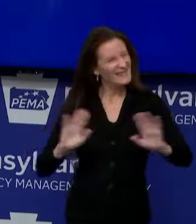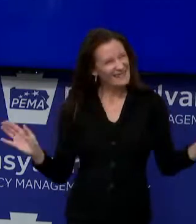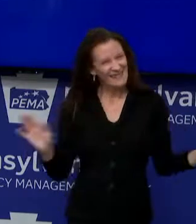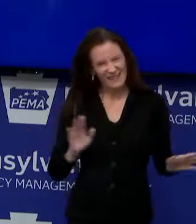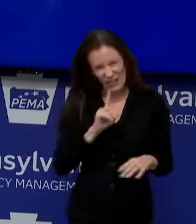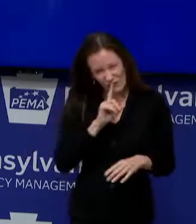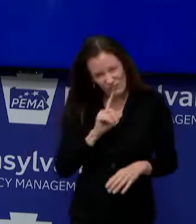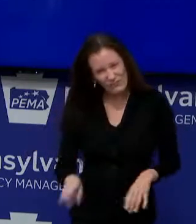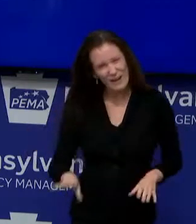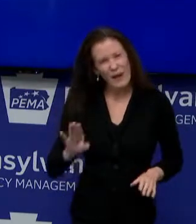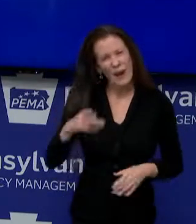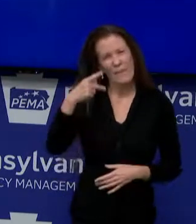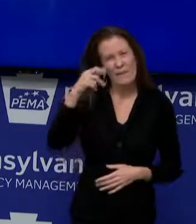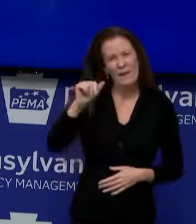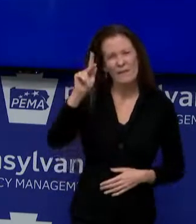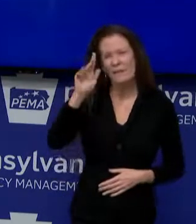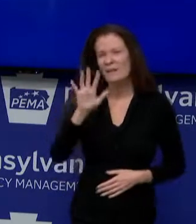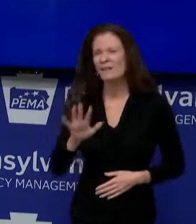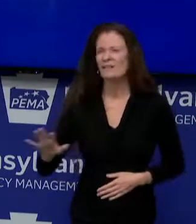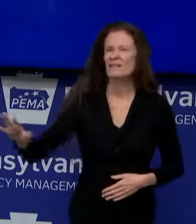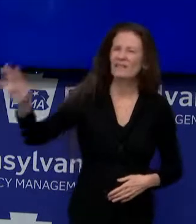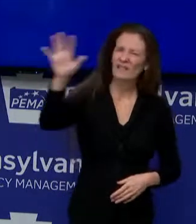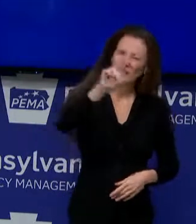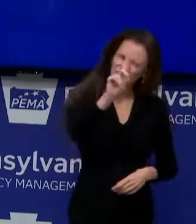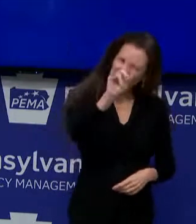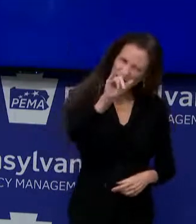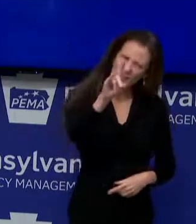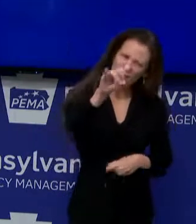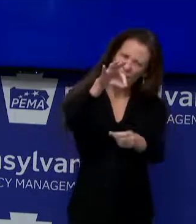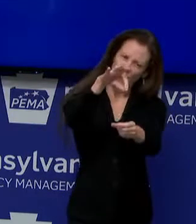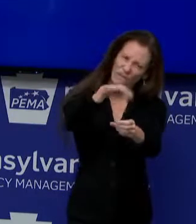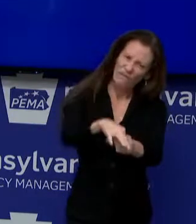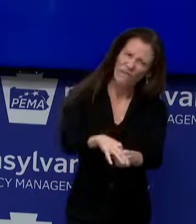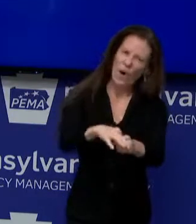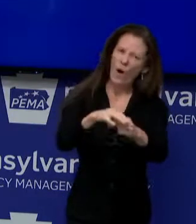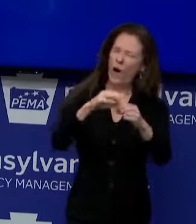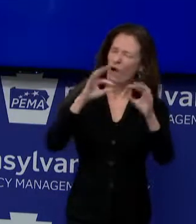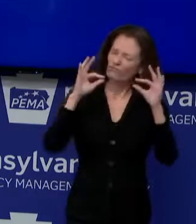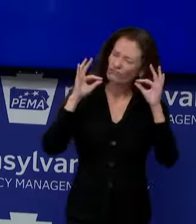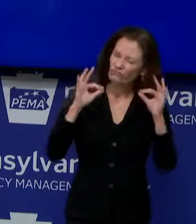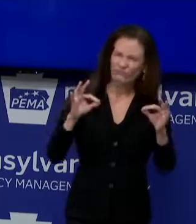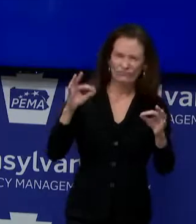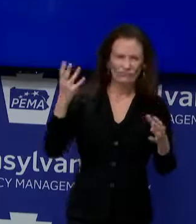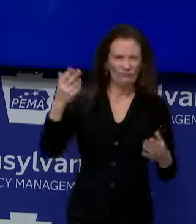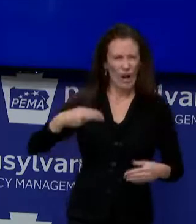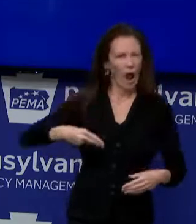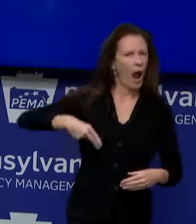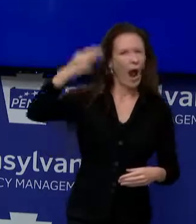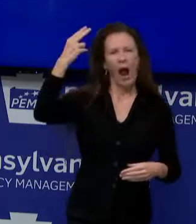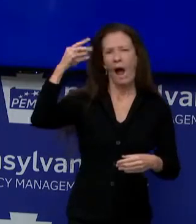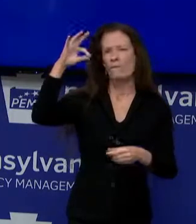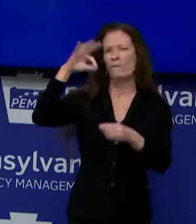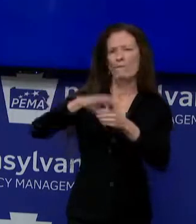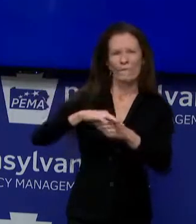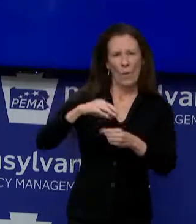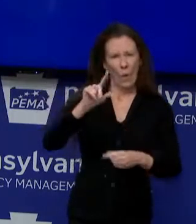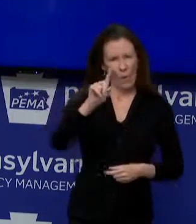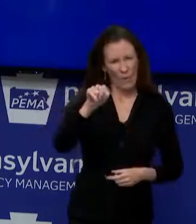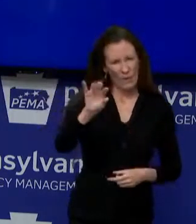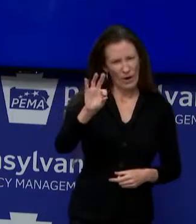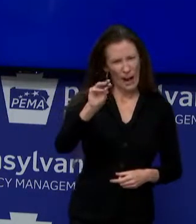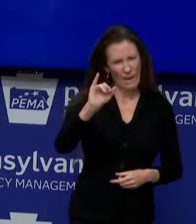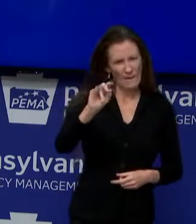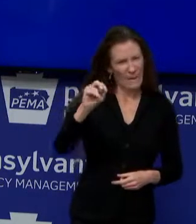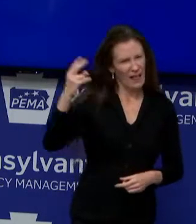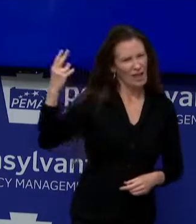in record numbers in 2020. Approximately 9.1 million Pennsylvanians are registered to vote, more than